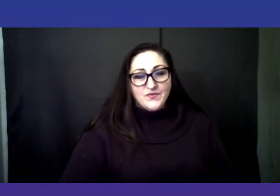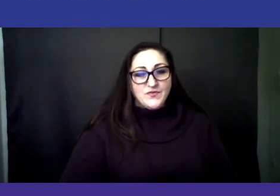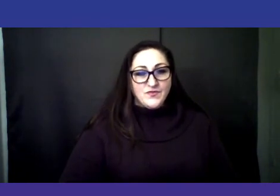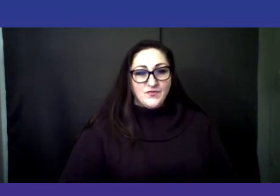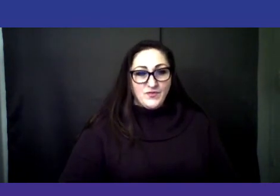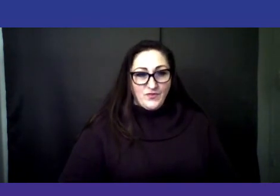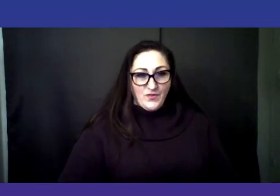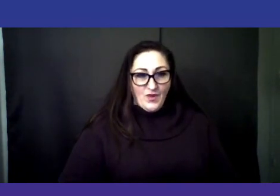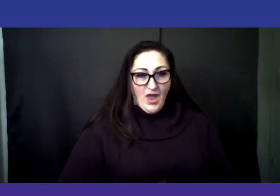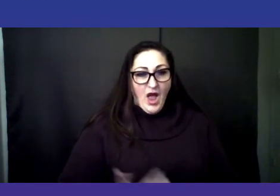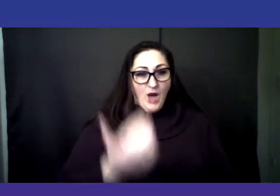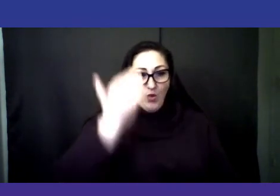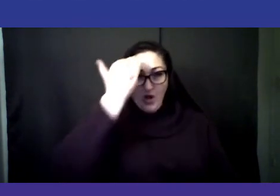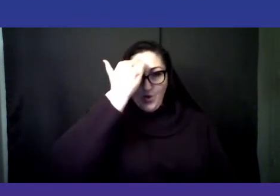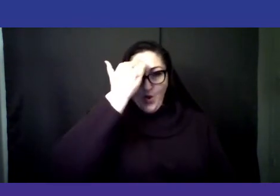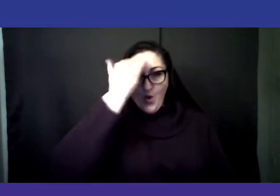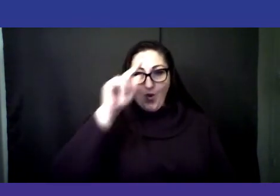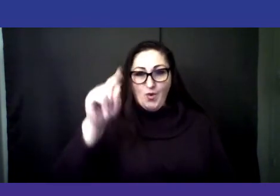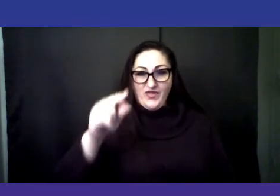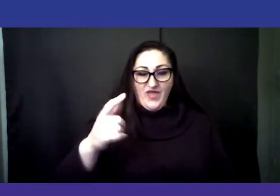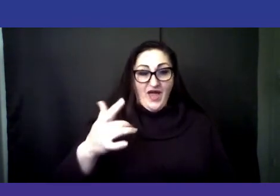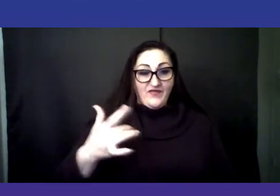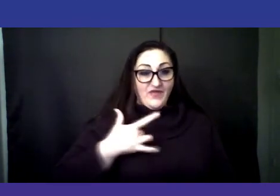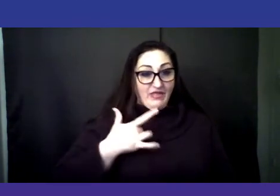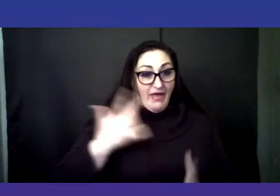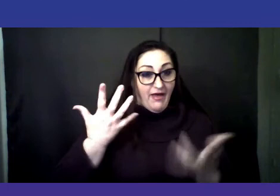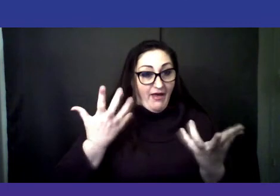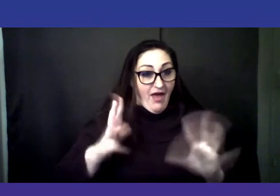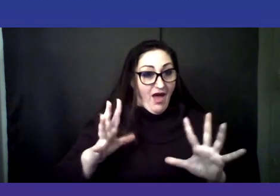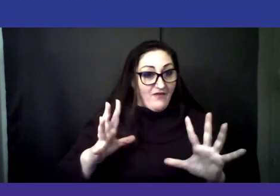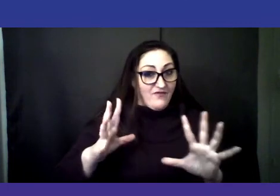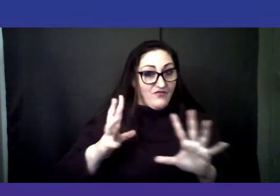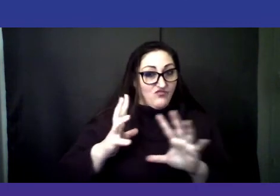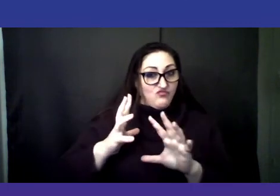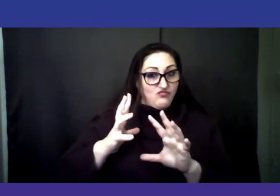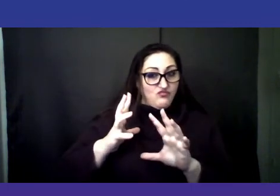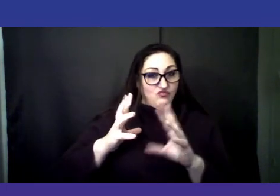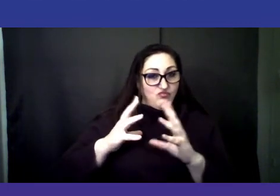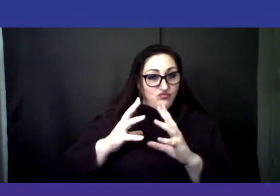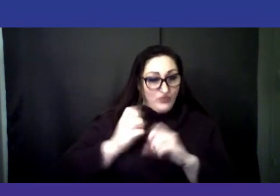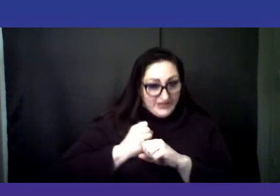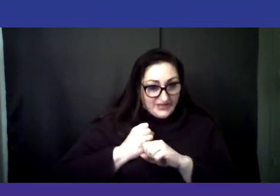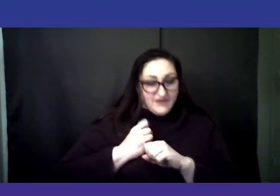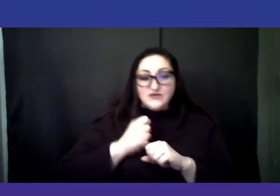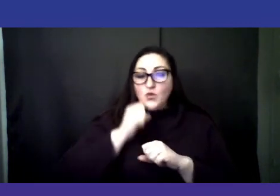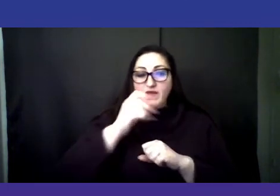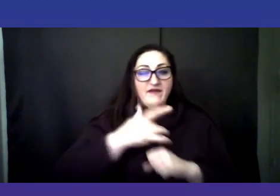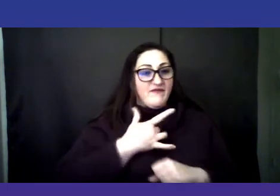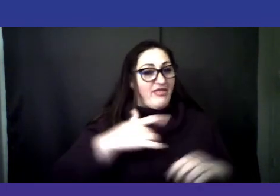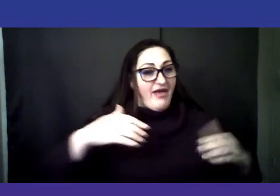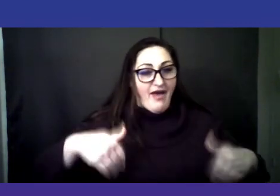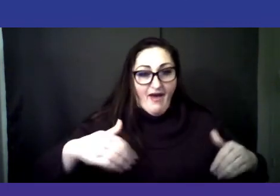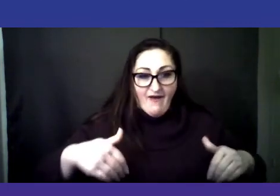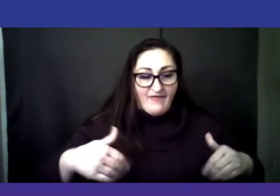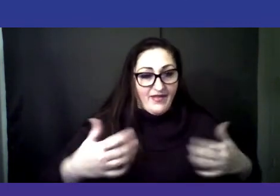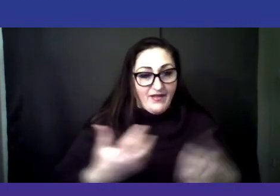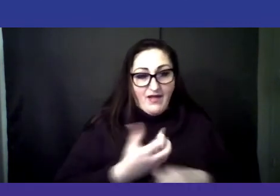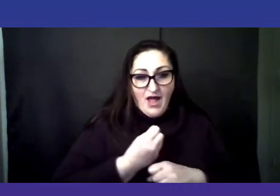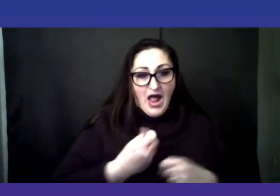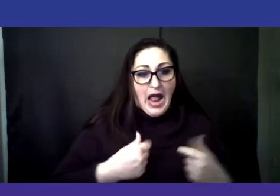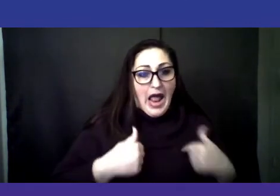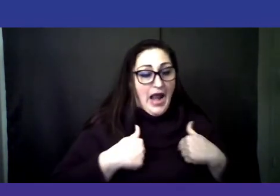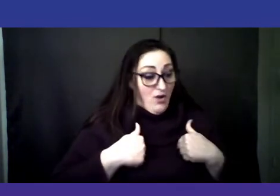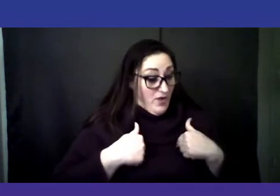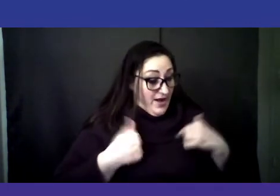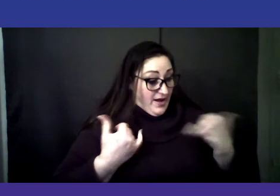feel they have received and feel like they haven't. But then as well, I feel like I'm witnessing